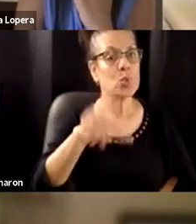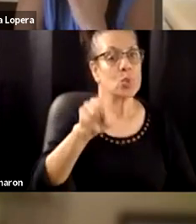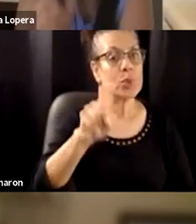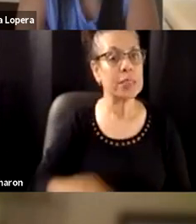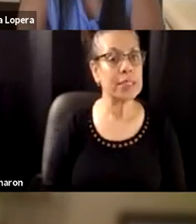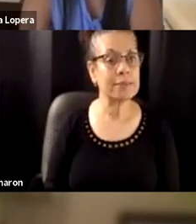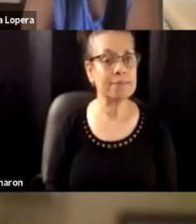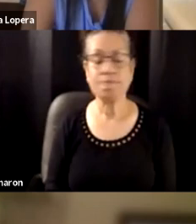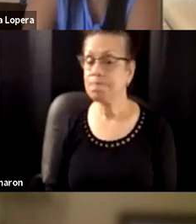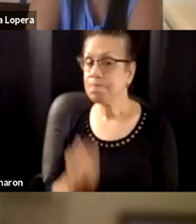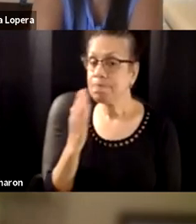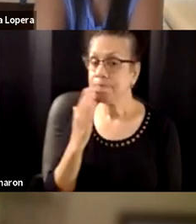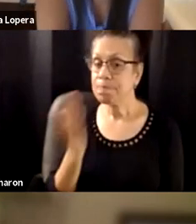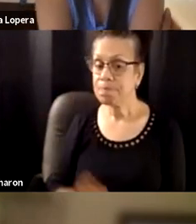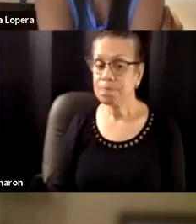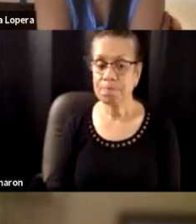thank you